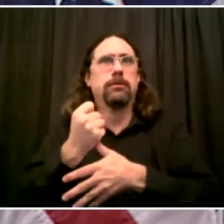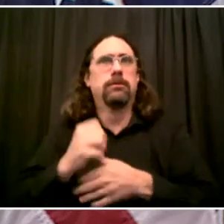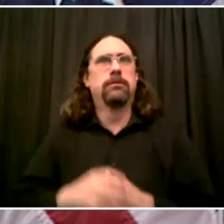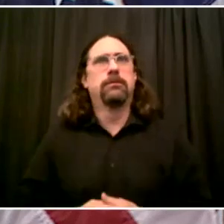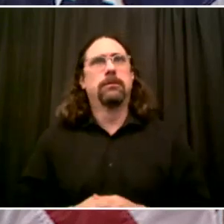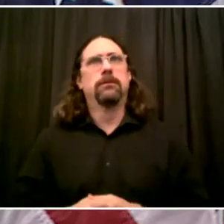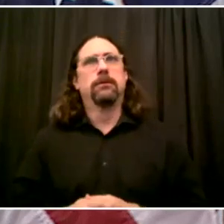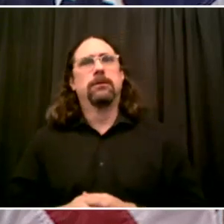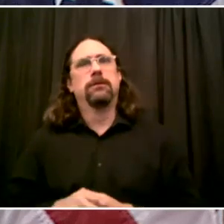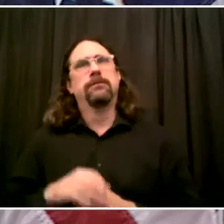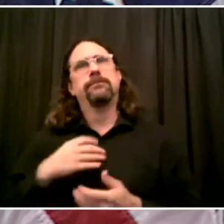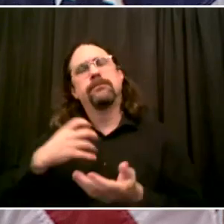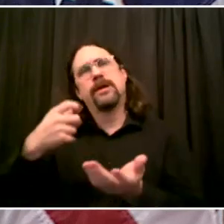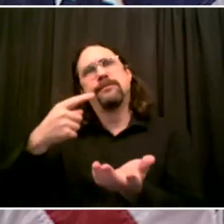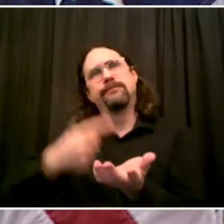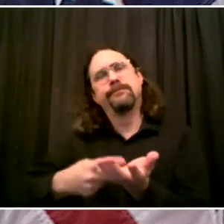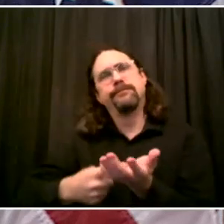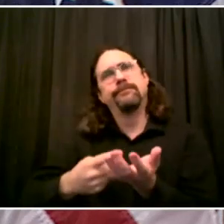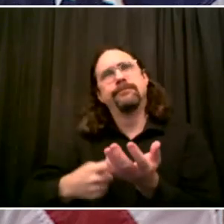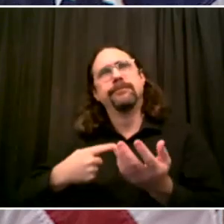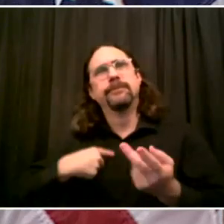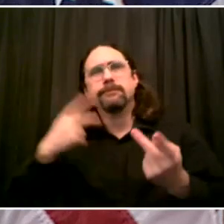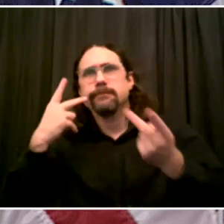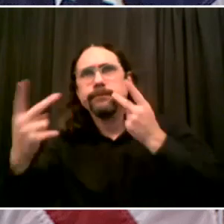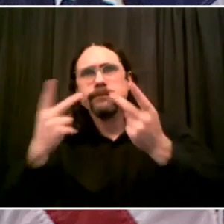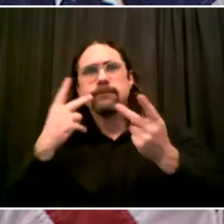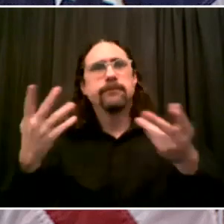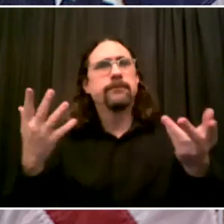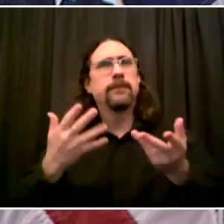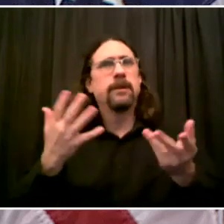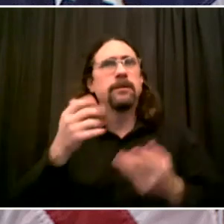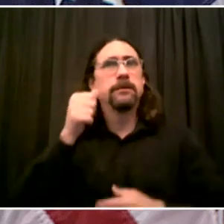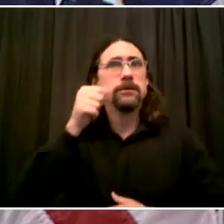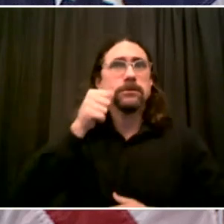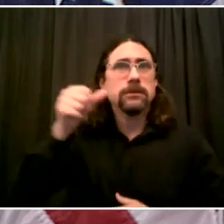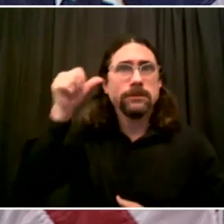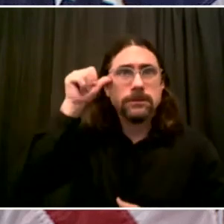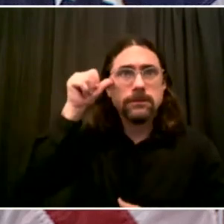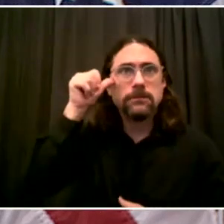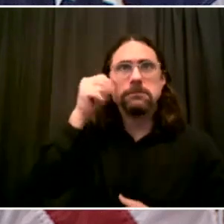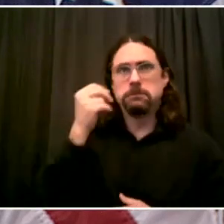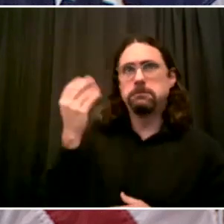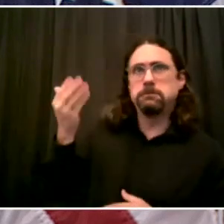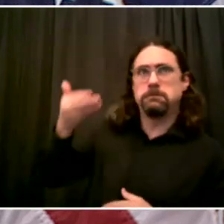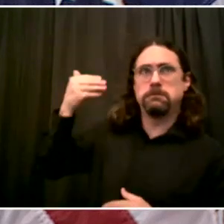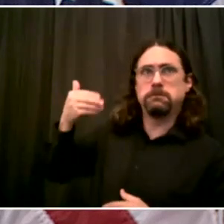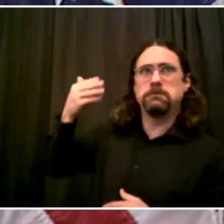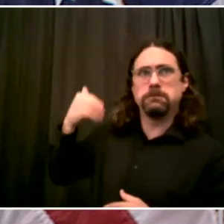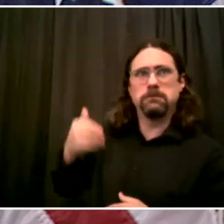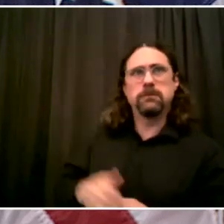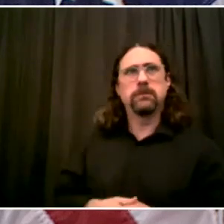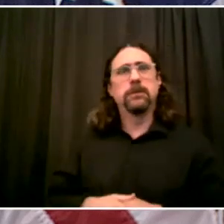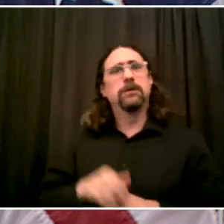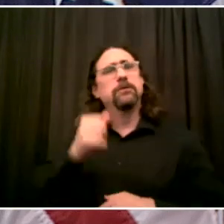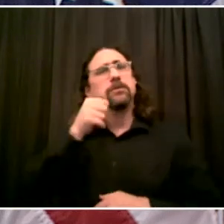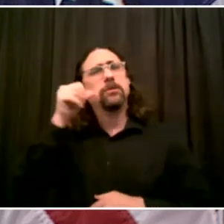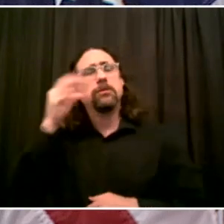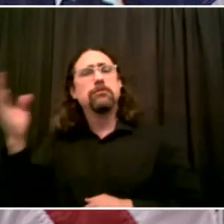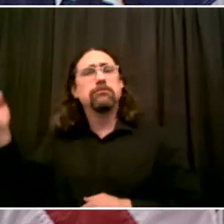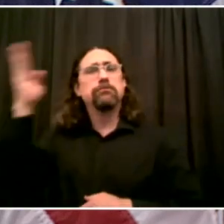There were protests over New York City during the day. They were overwhelmingly peaceful. Some proceeded into the